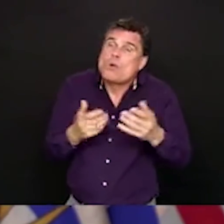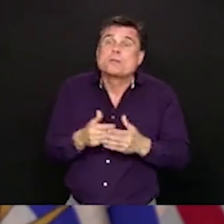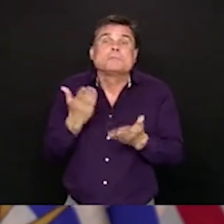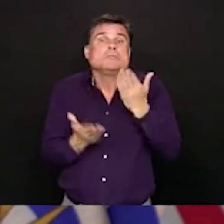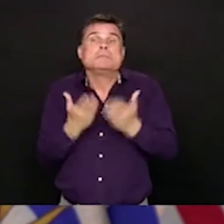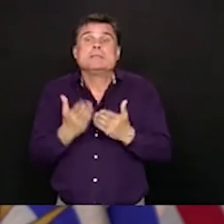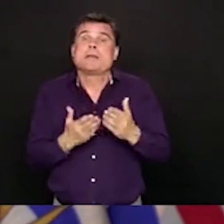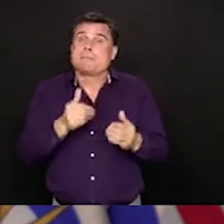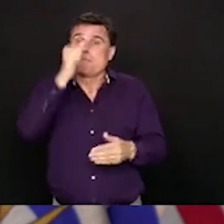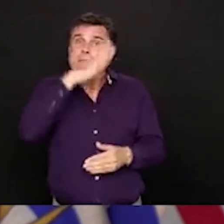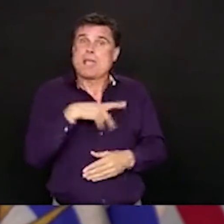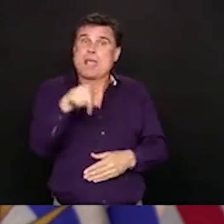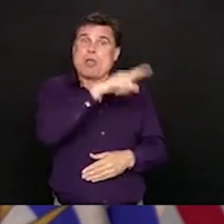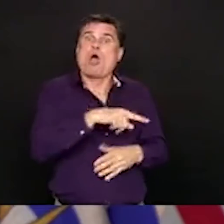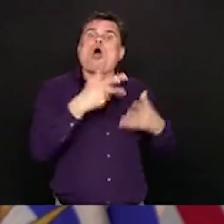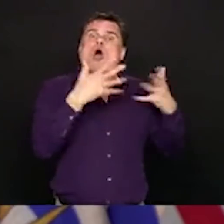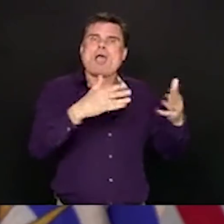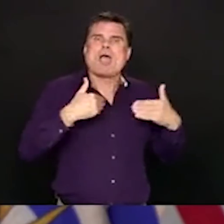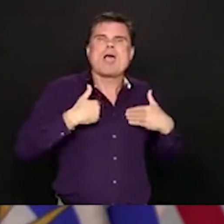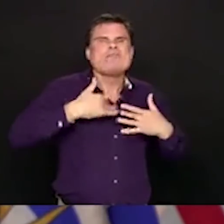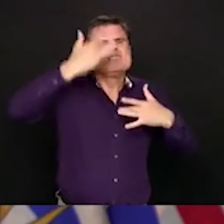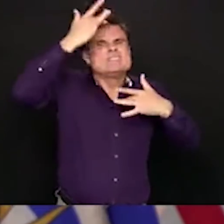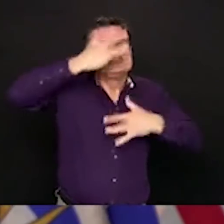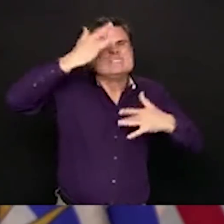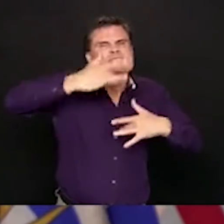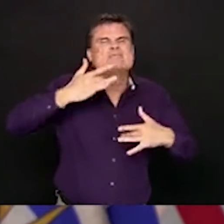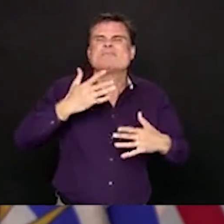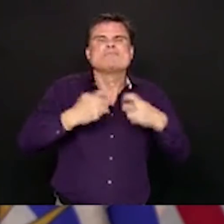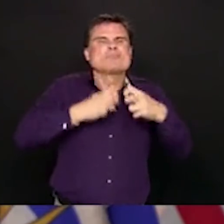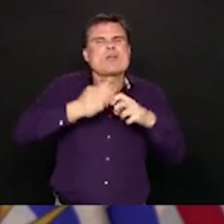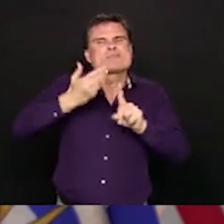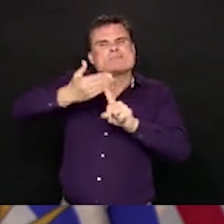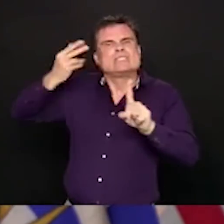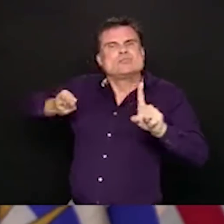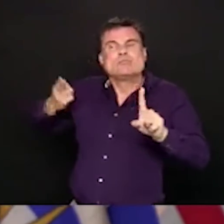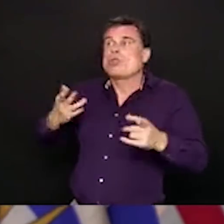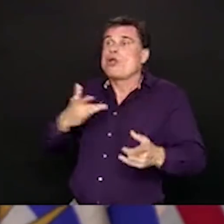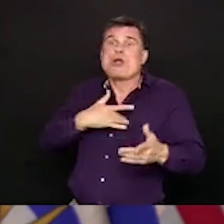just don't know yet. So it's one of those really interesting